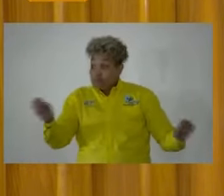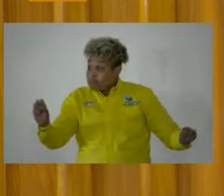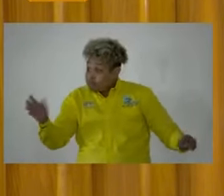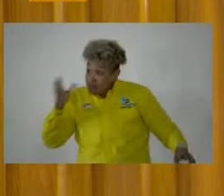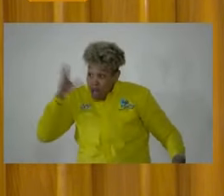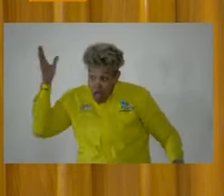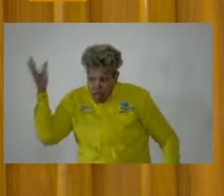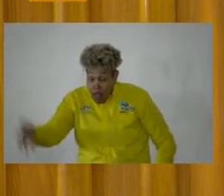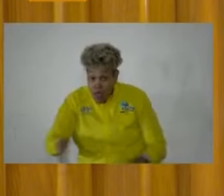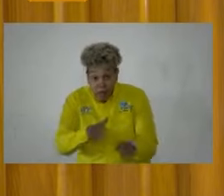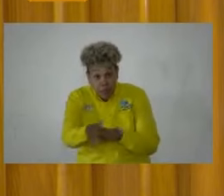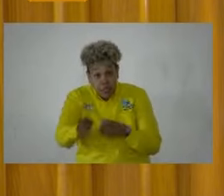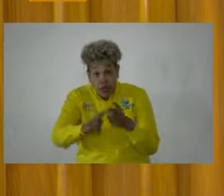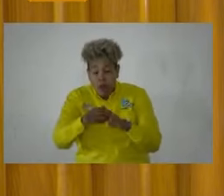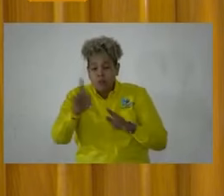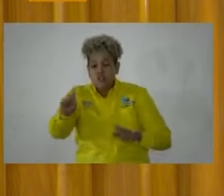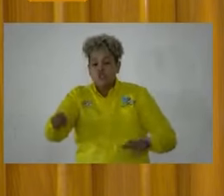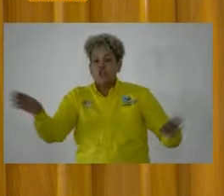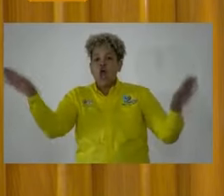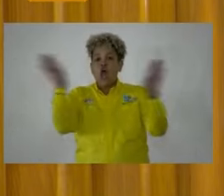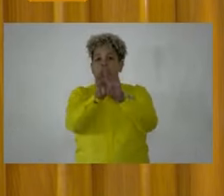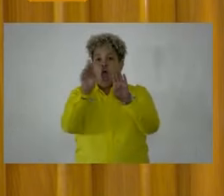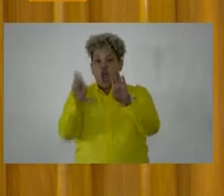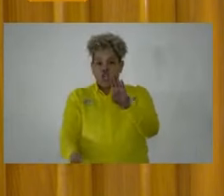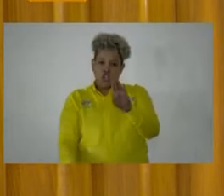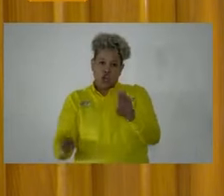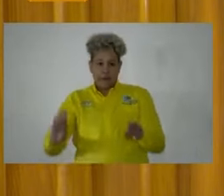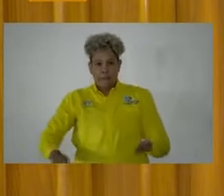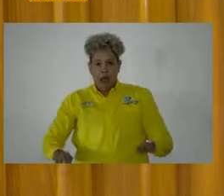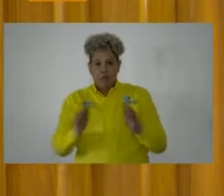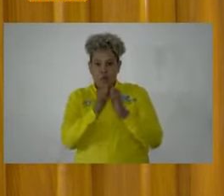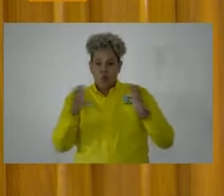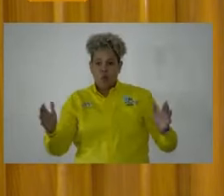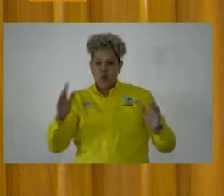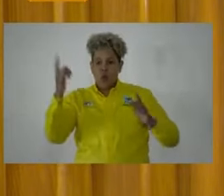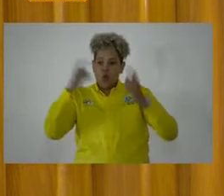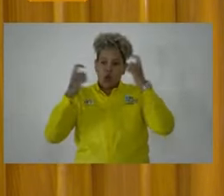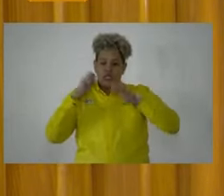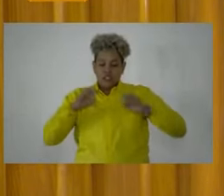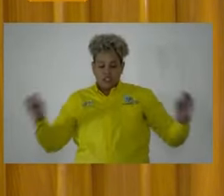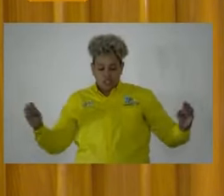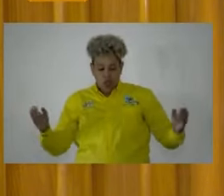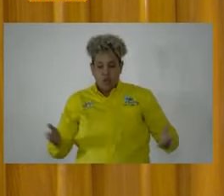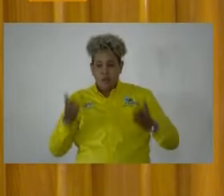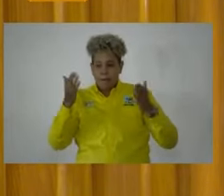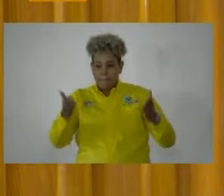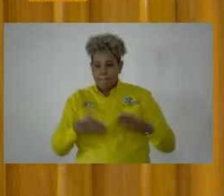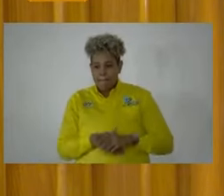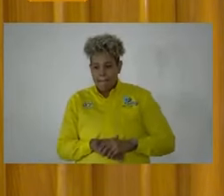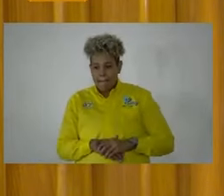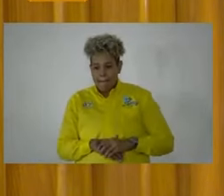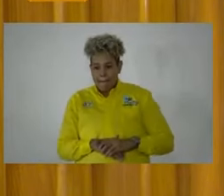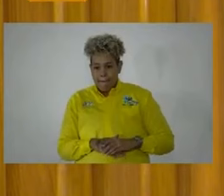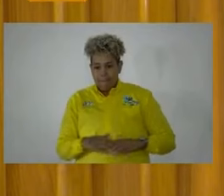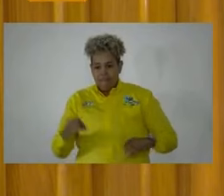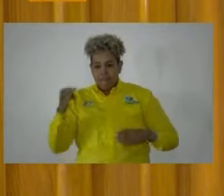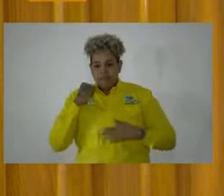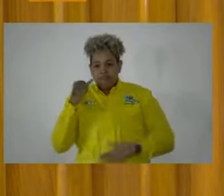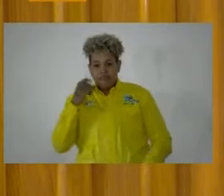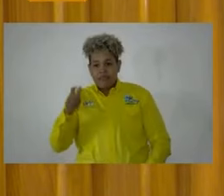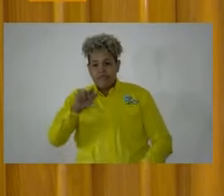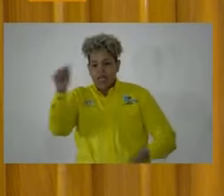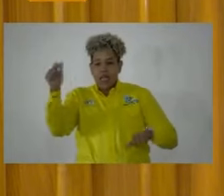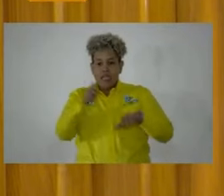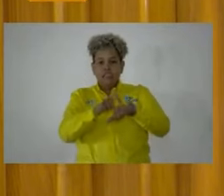not present, he shall adjourn the House without question put. If at any